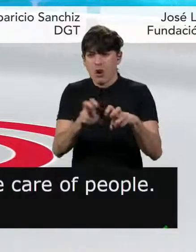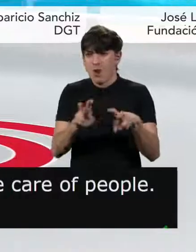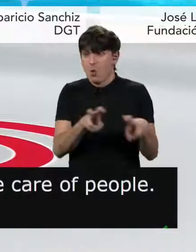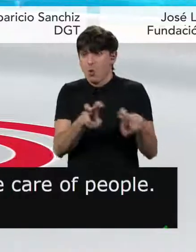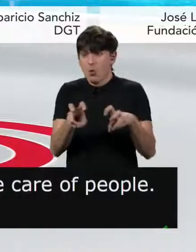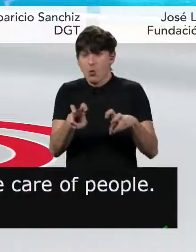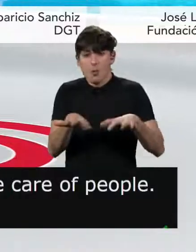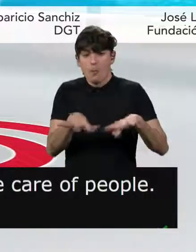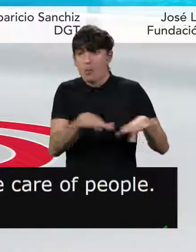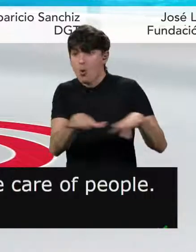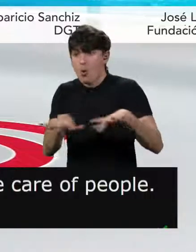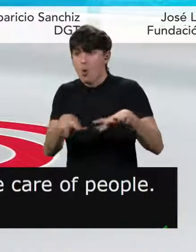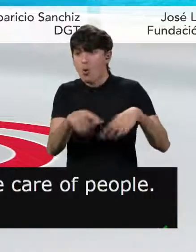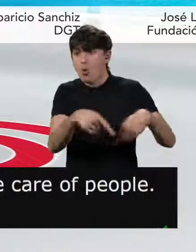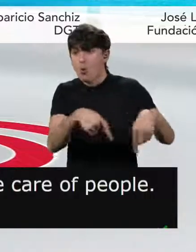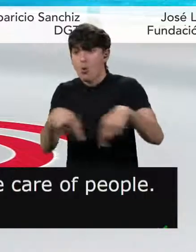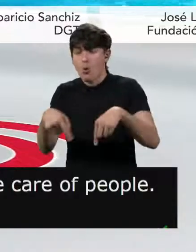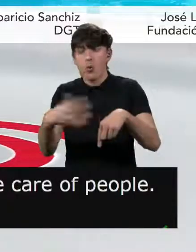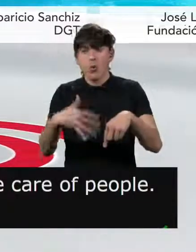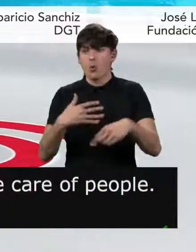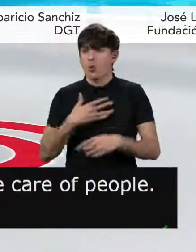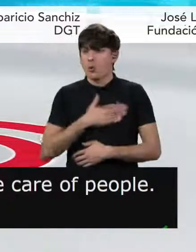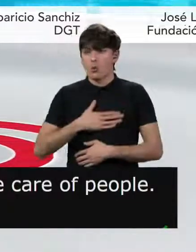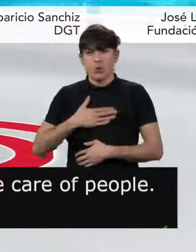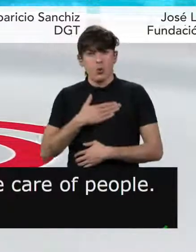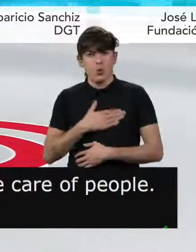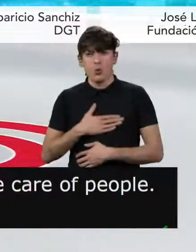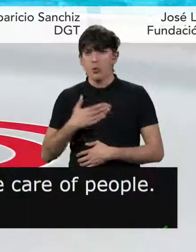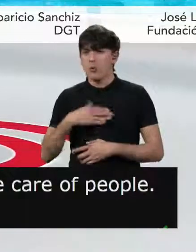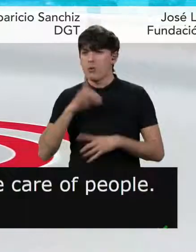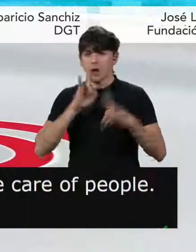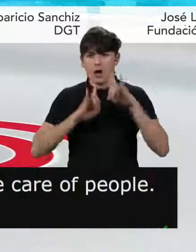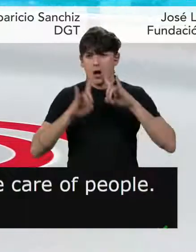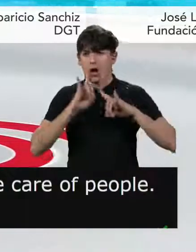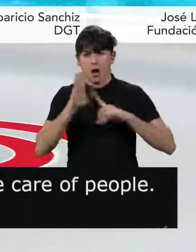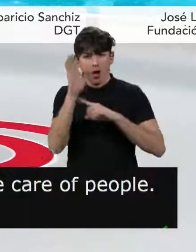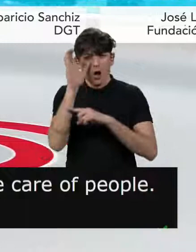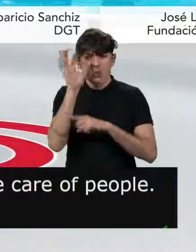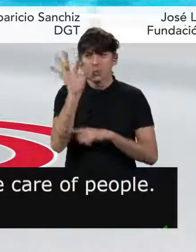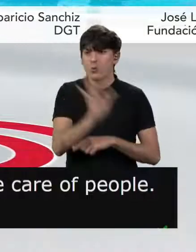offering new and adaptive solutions for people.